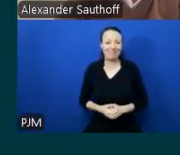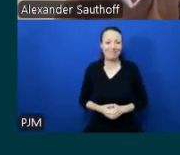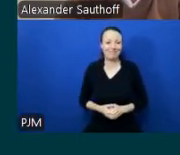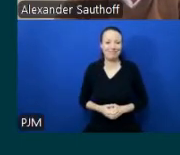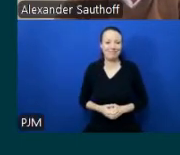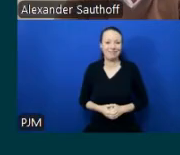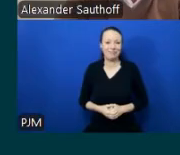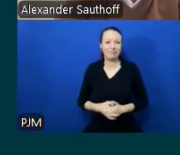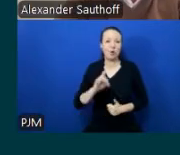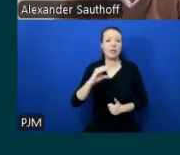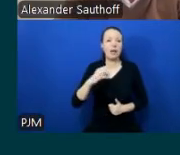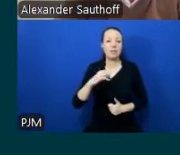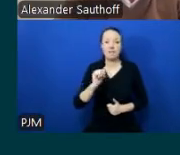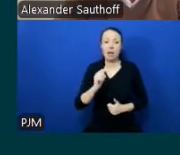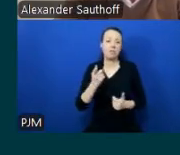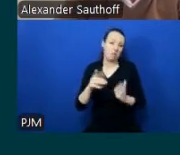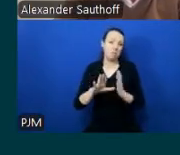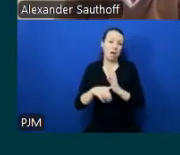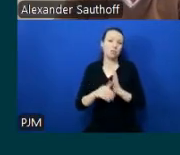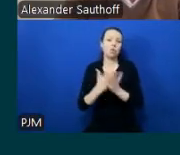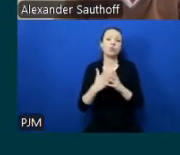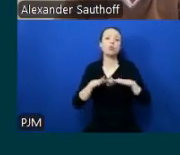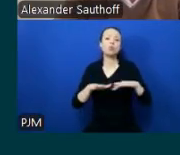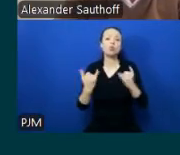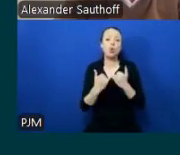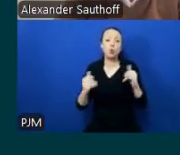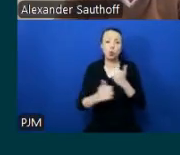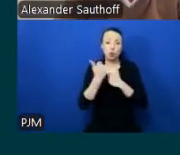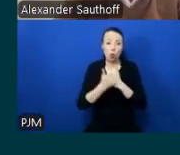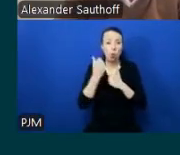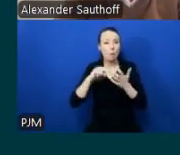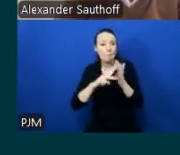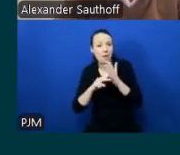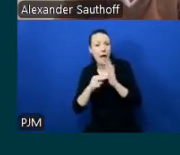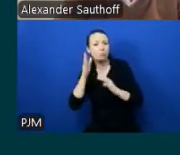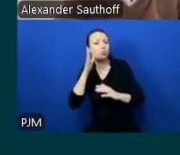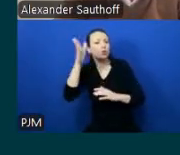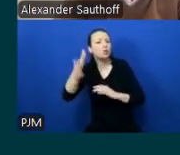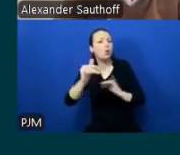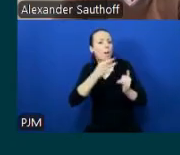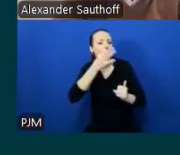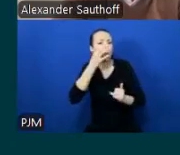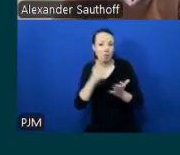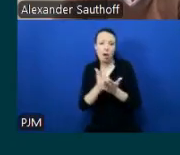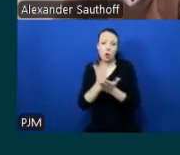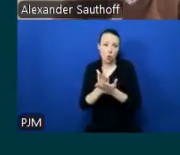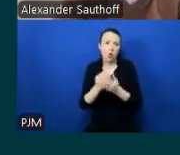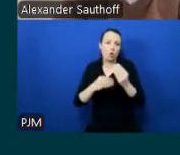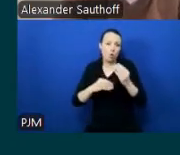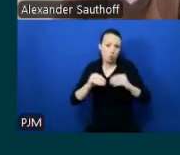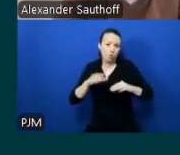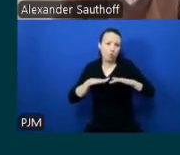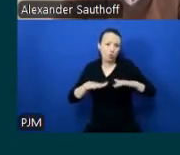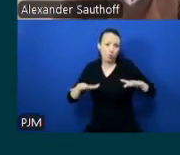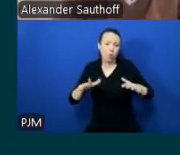documents, tree surveys, and planning principles, and that would all translate into short-term, mid-term, or